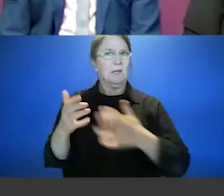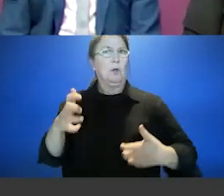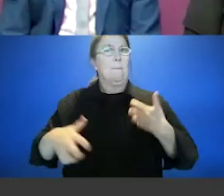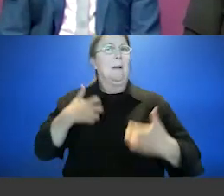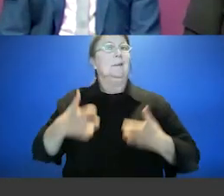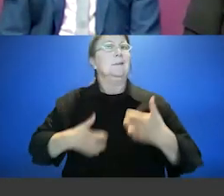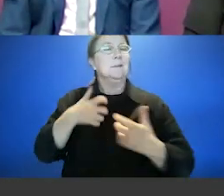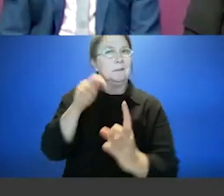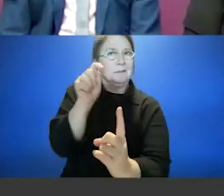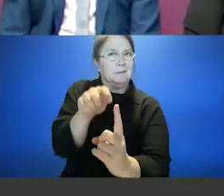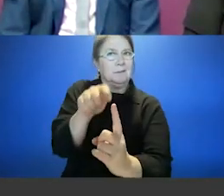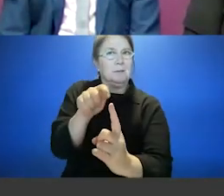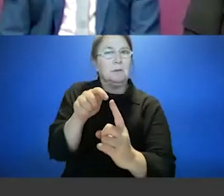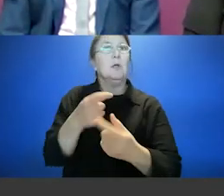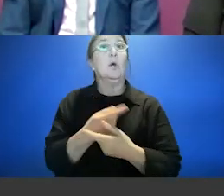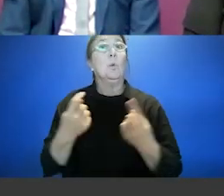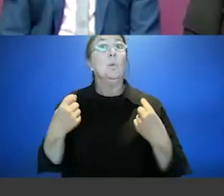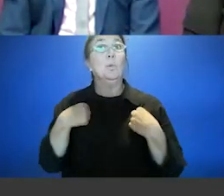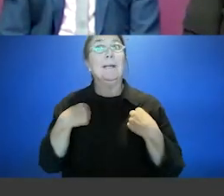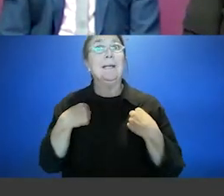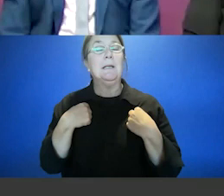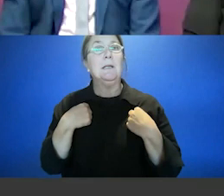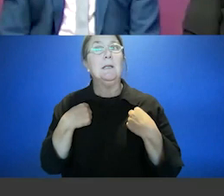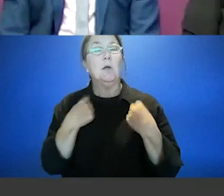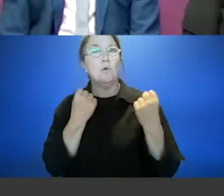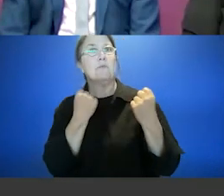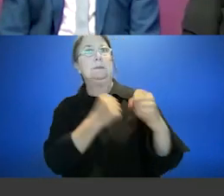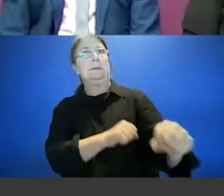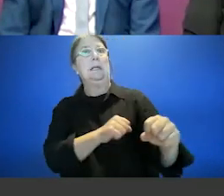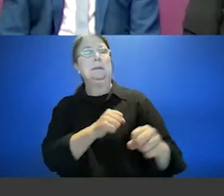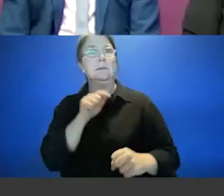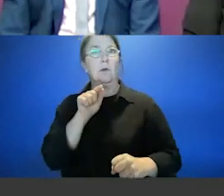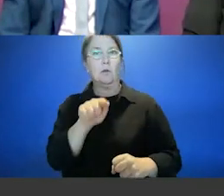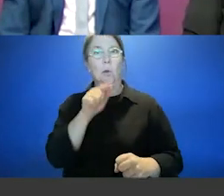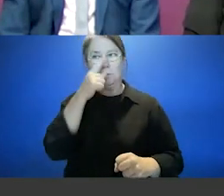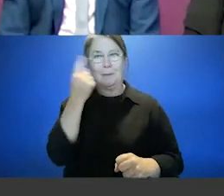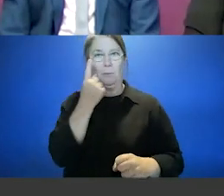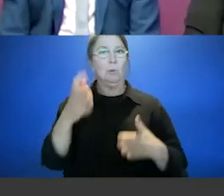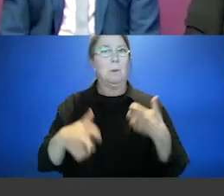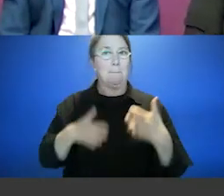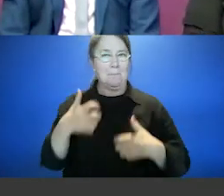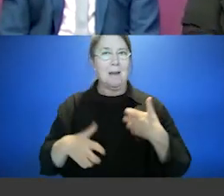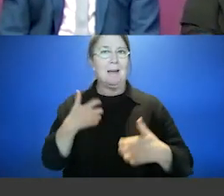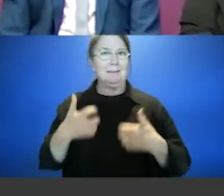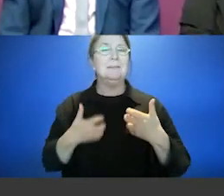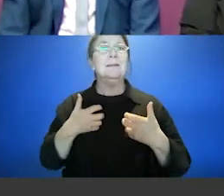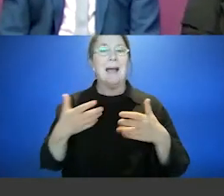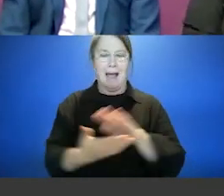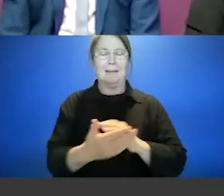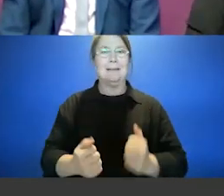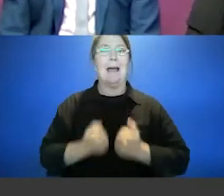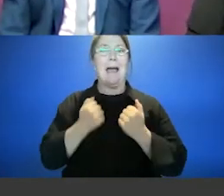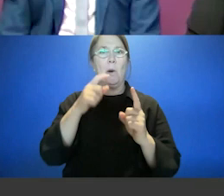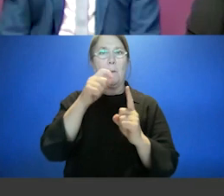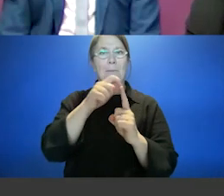receive the protections under the PID Act around the various elements that Stacey spoke about in